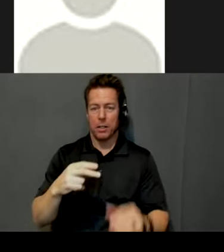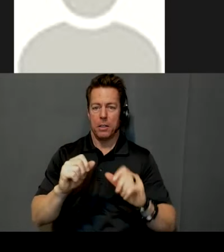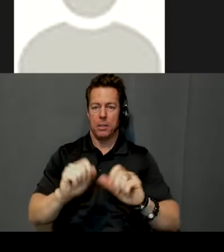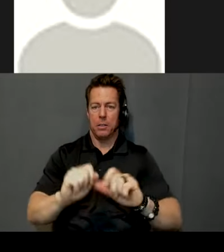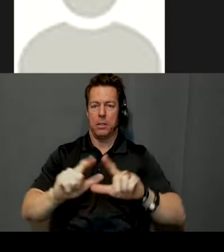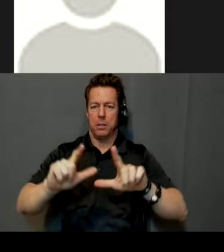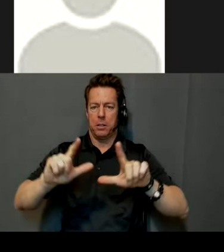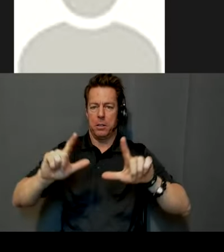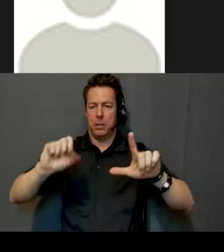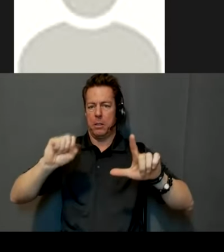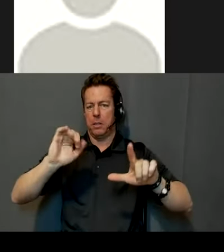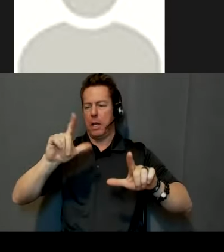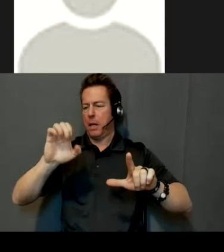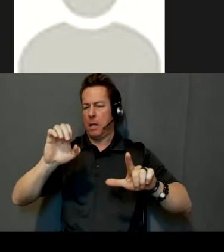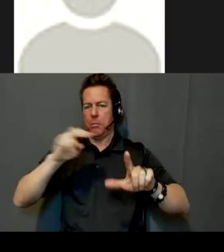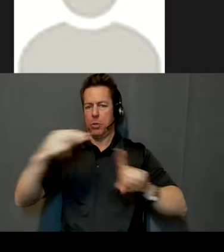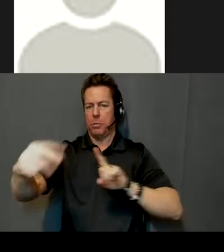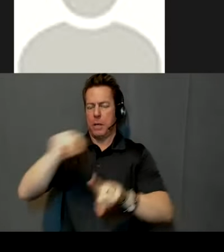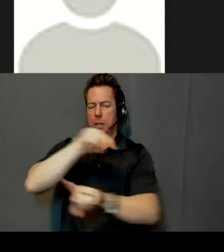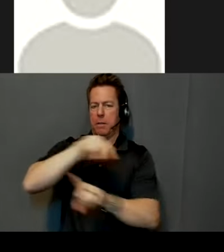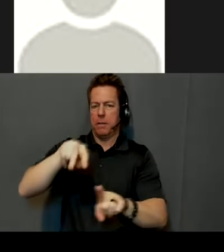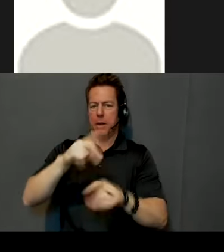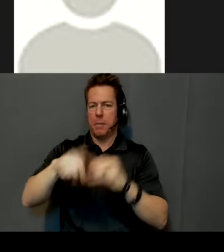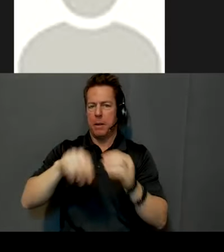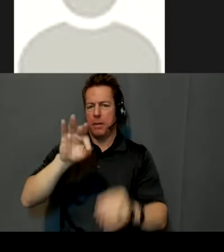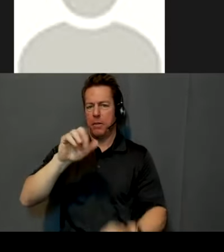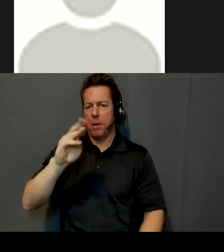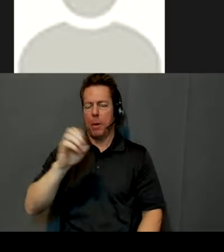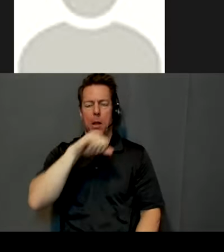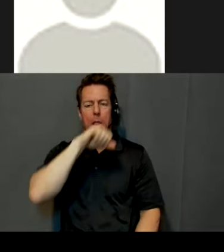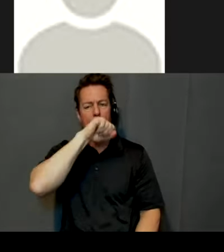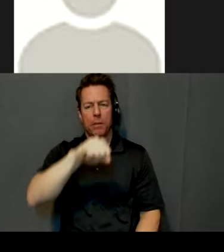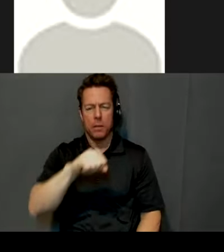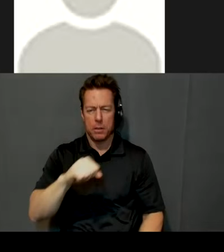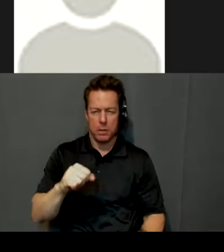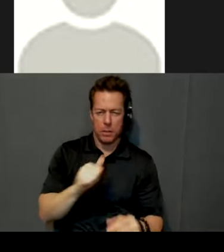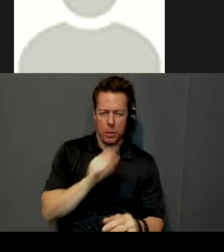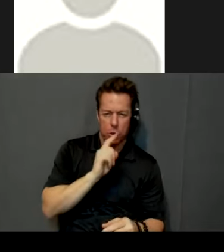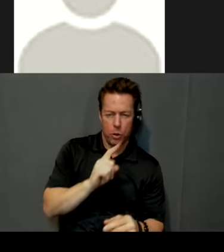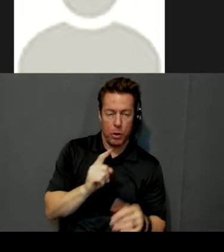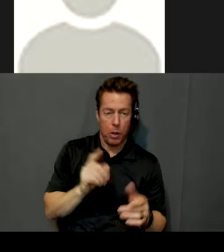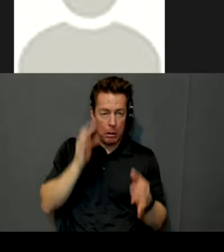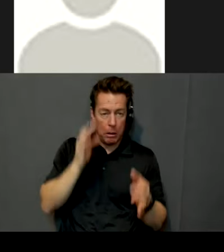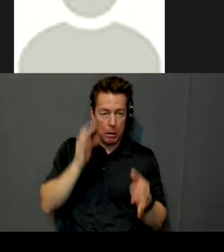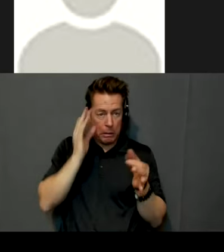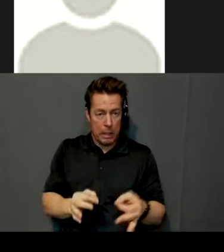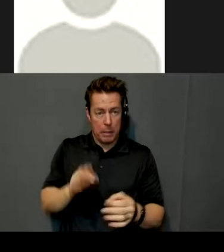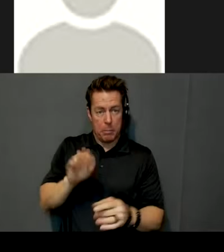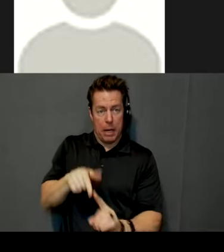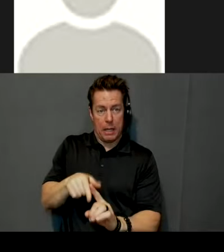scale and perspective due to the framing is something I love about this piece. I'm unsure if this was a decision made by Gertrude